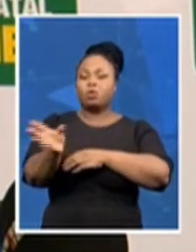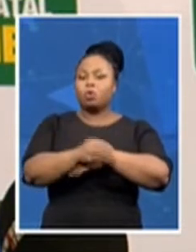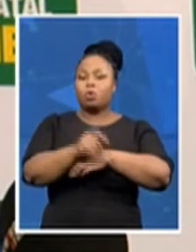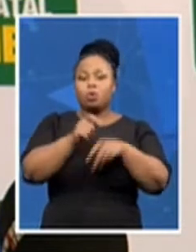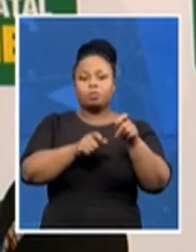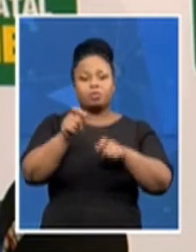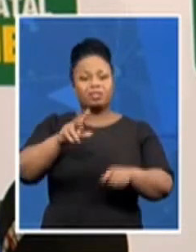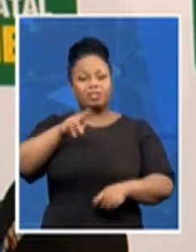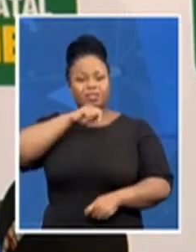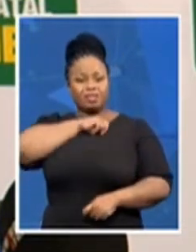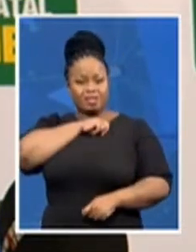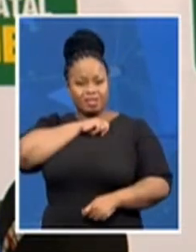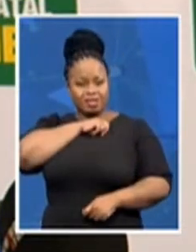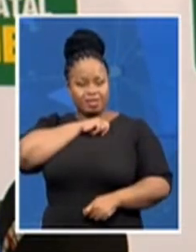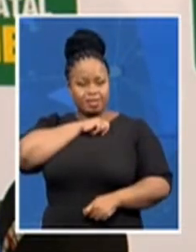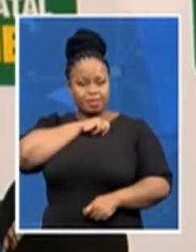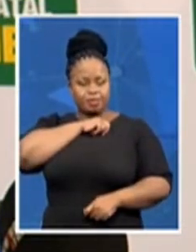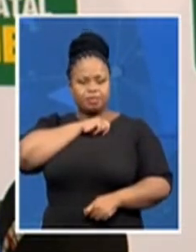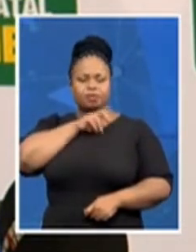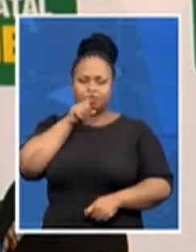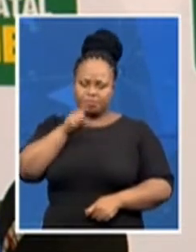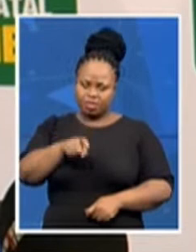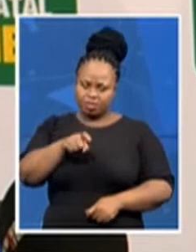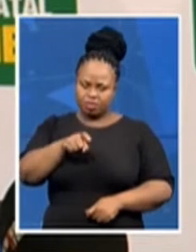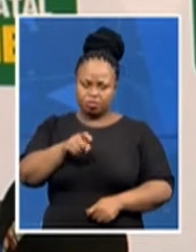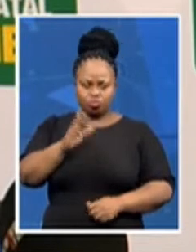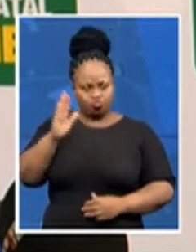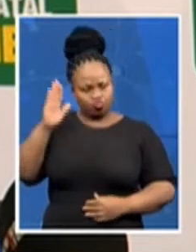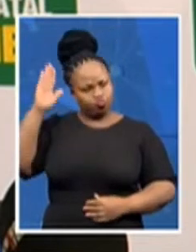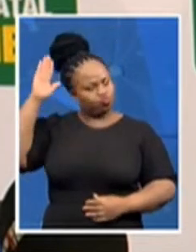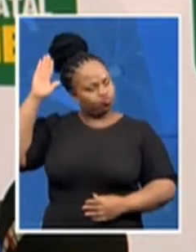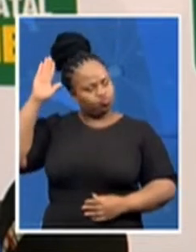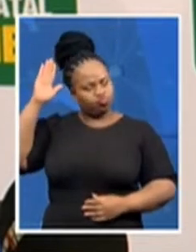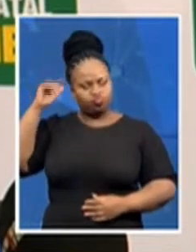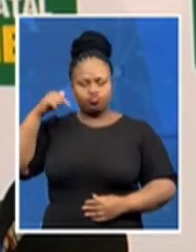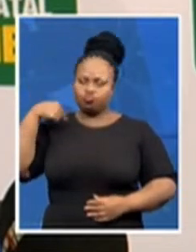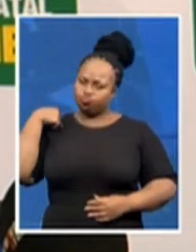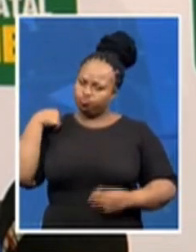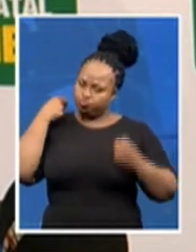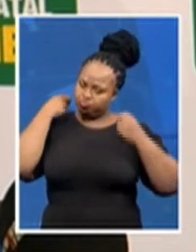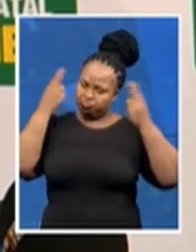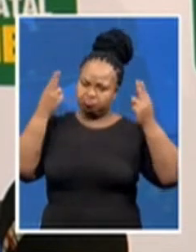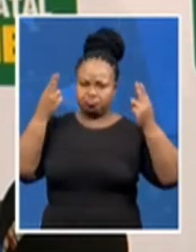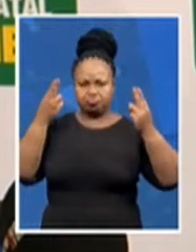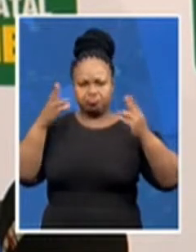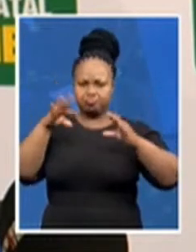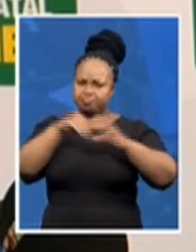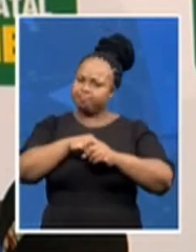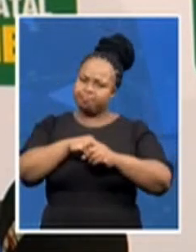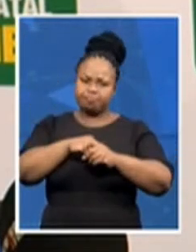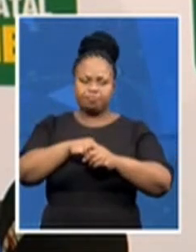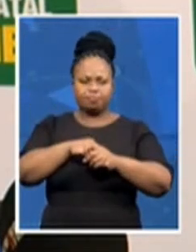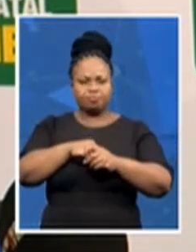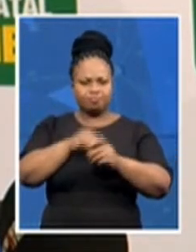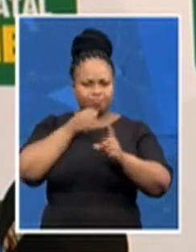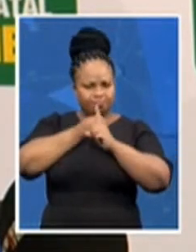up their hands and their shoulders to the wheel and to work for a better and more